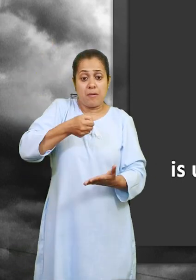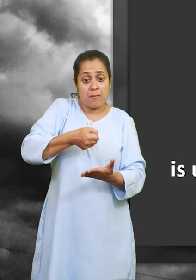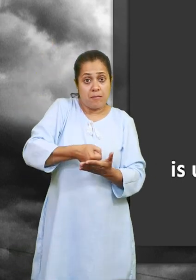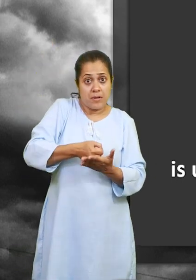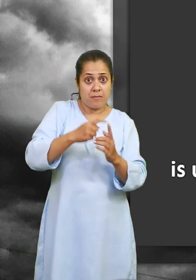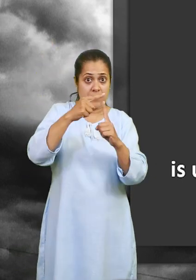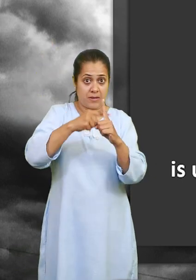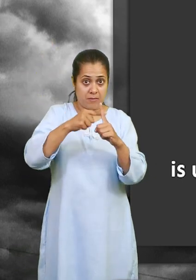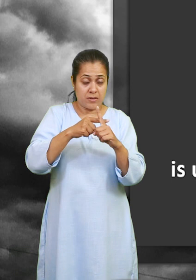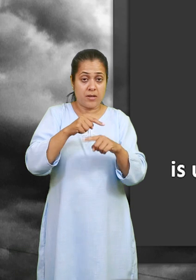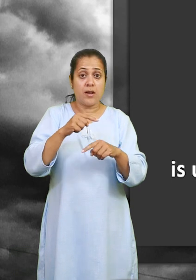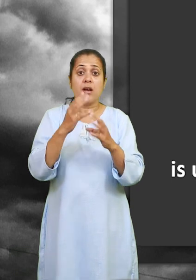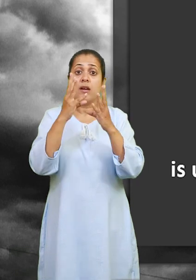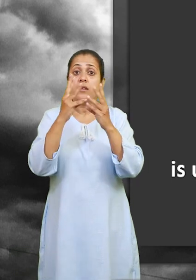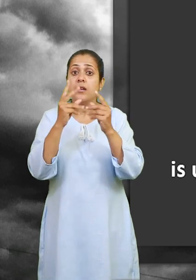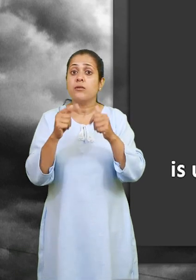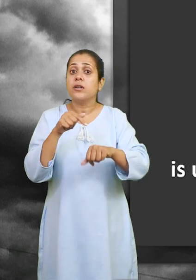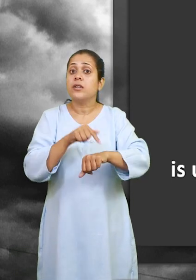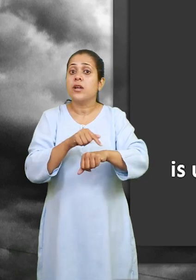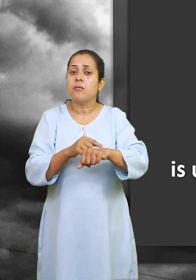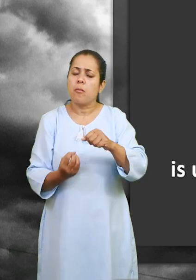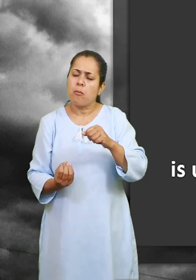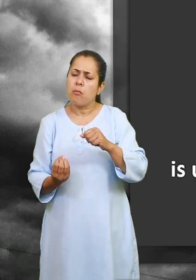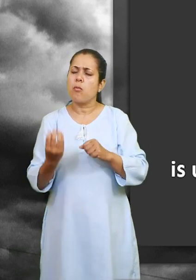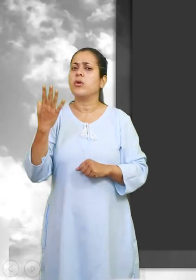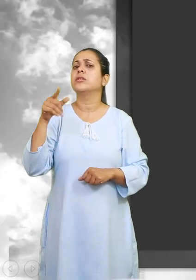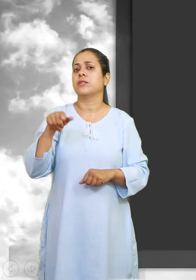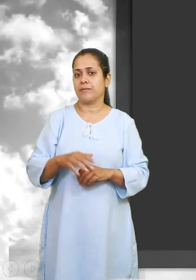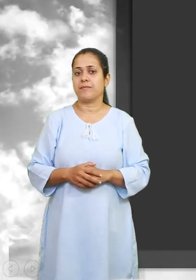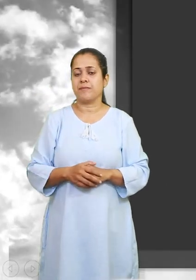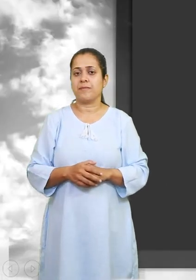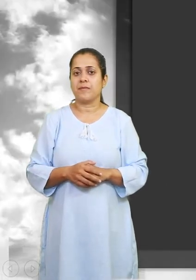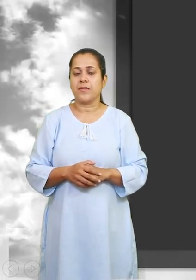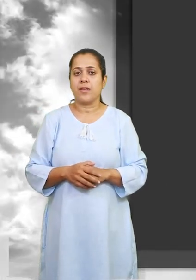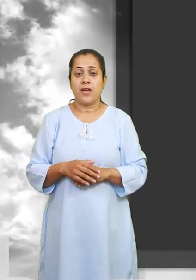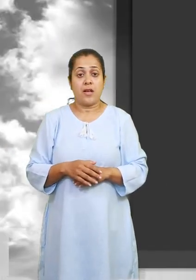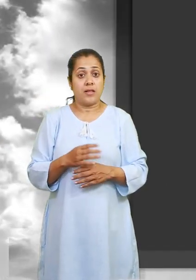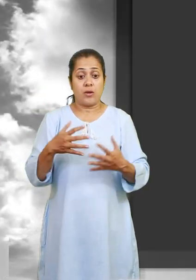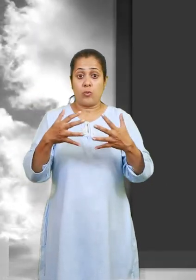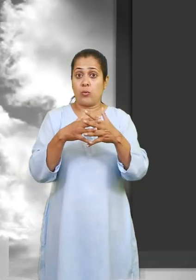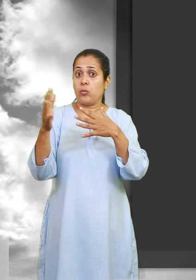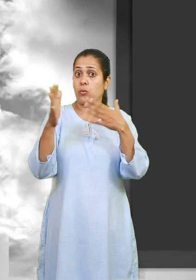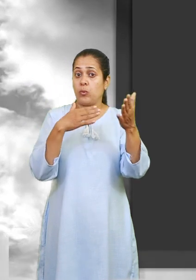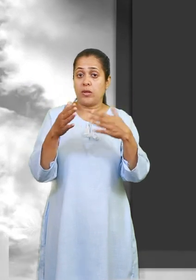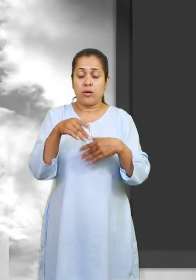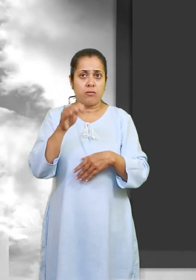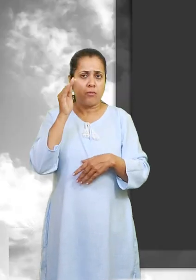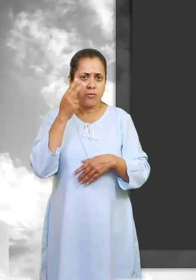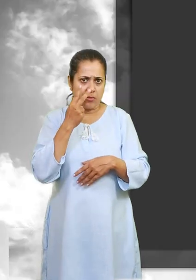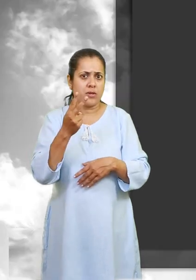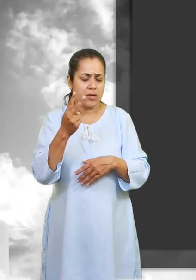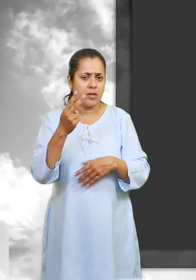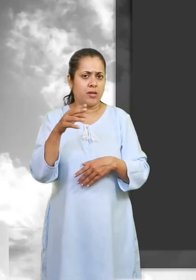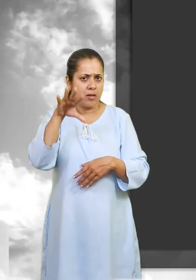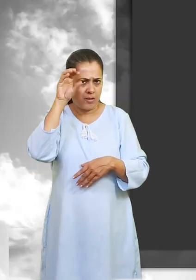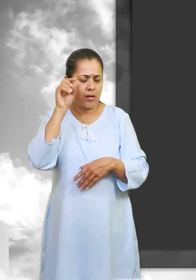the minimum temperature is calculated early in the morning. We heard so much about weather. Let us